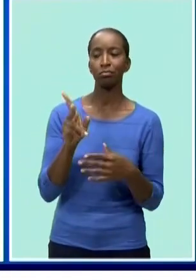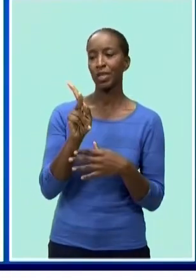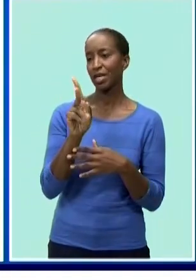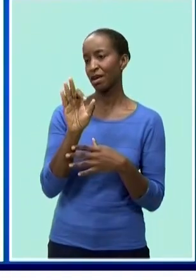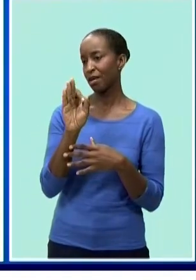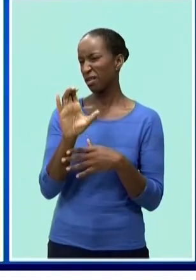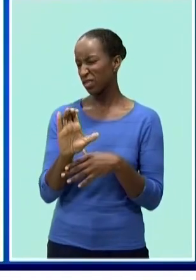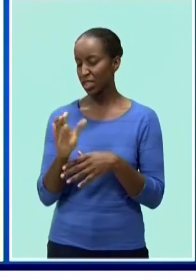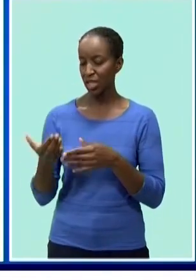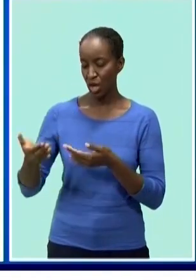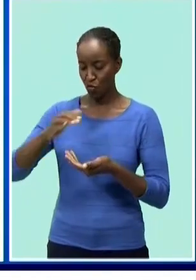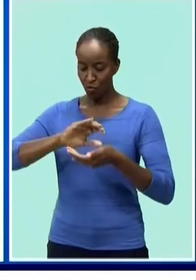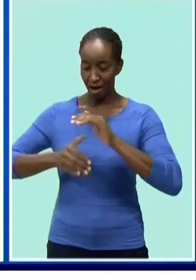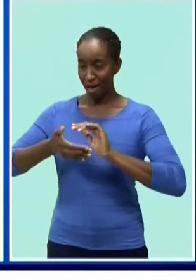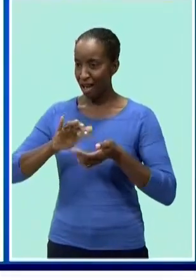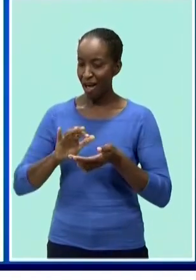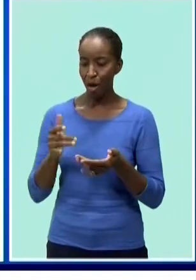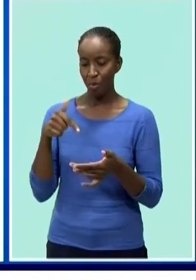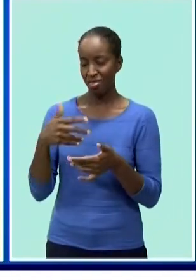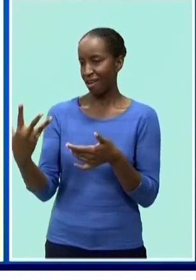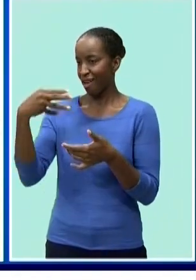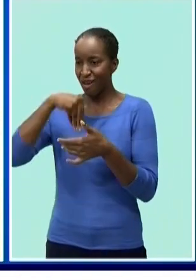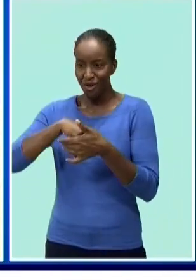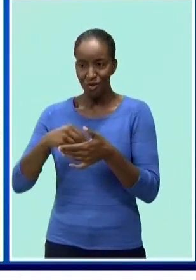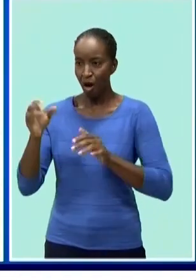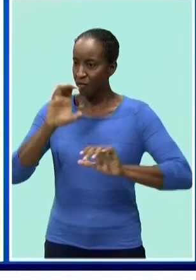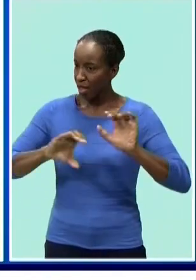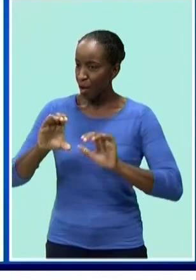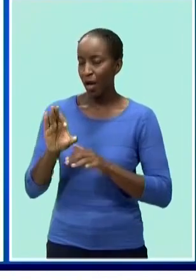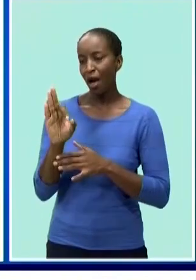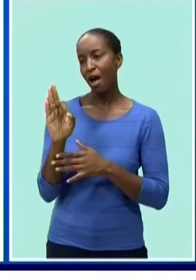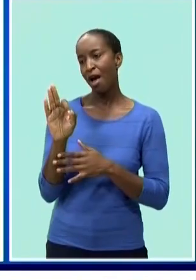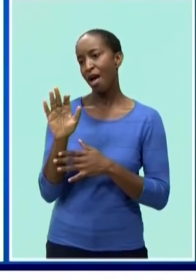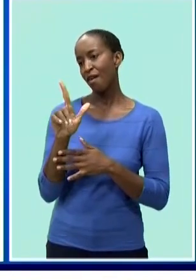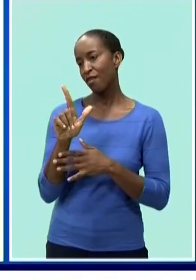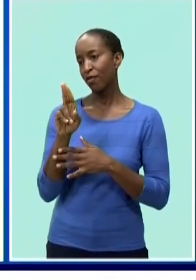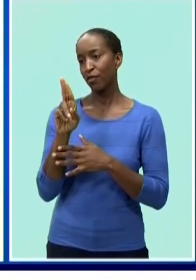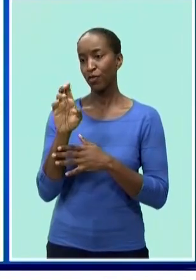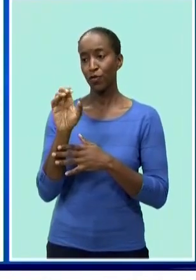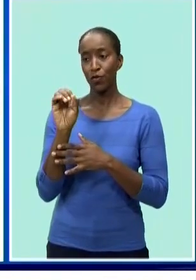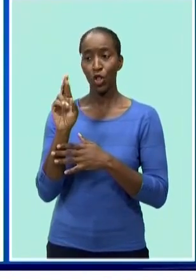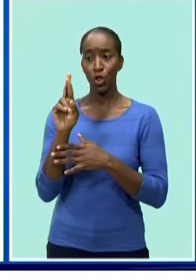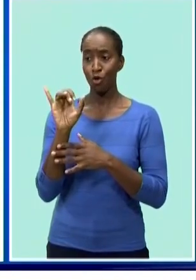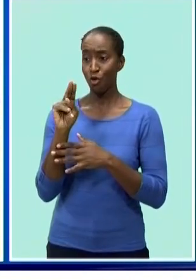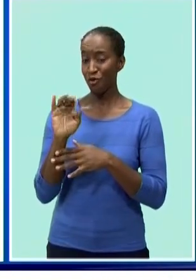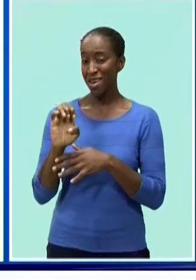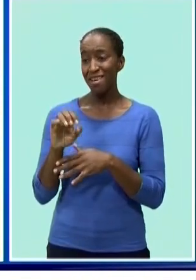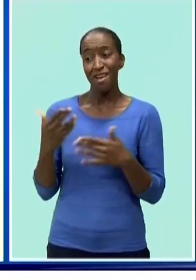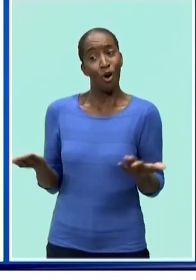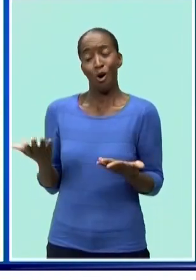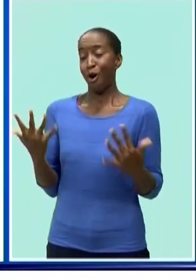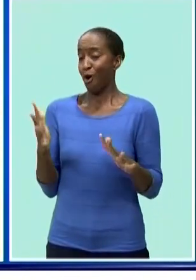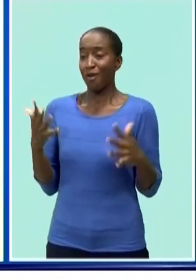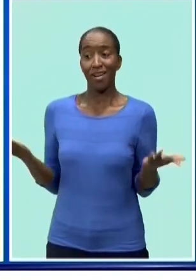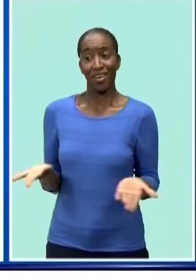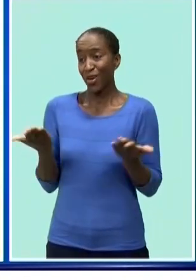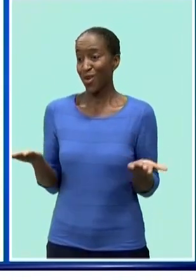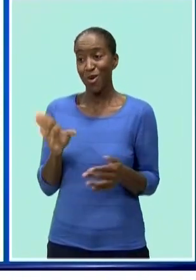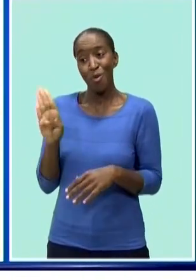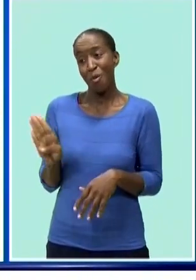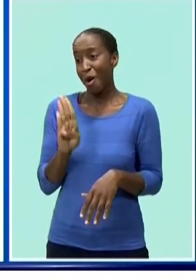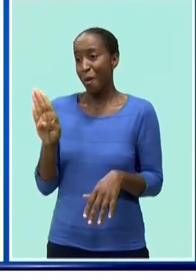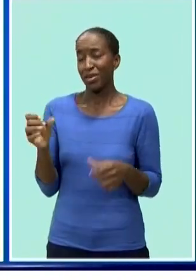fluorine. So you've been using it all along. We're not introducing it into Barbados. It's been here, and it's been here for